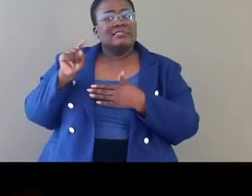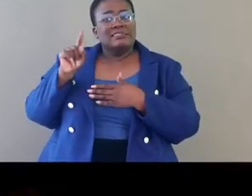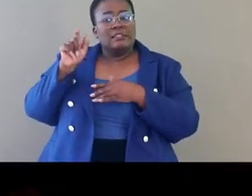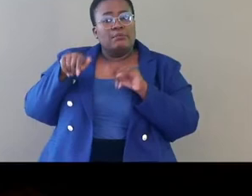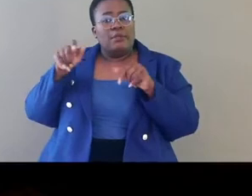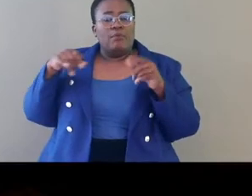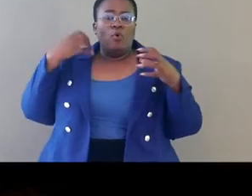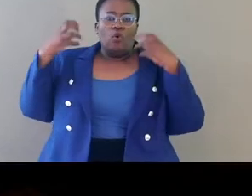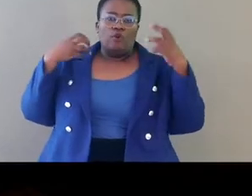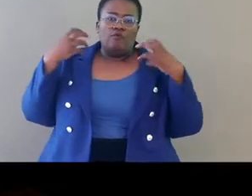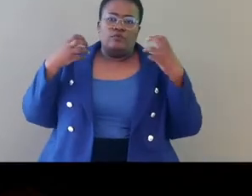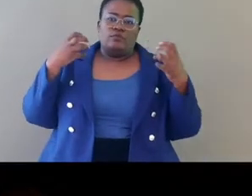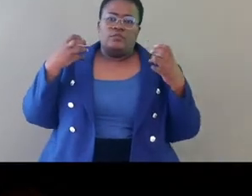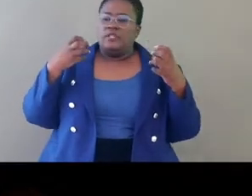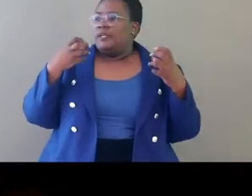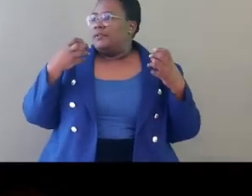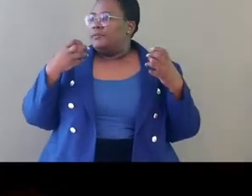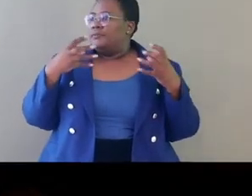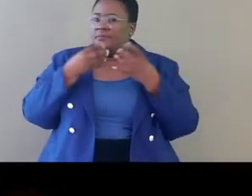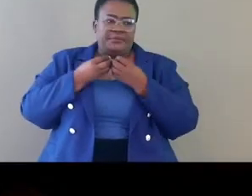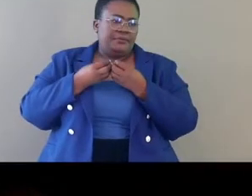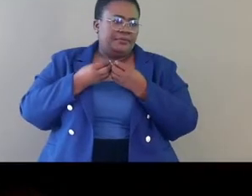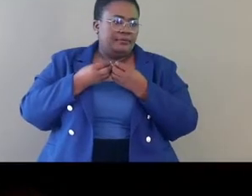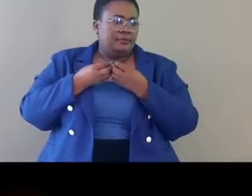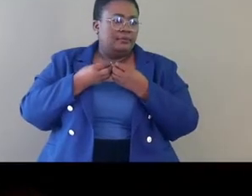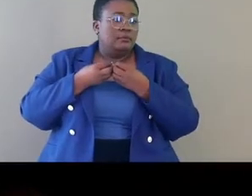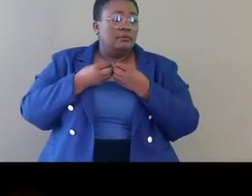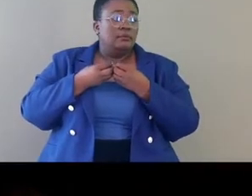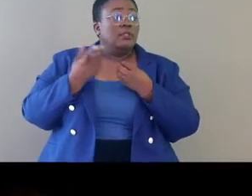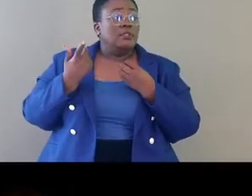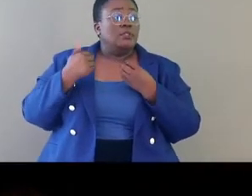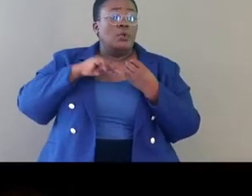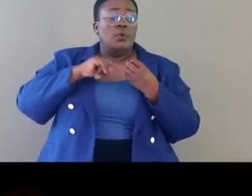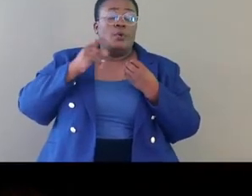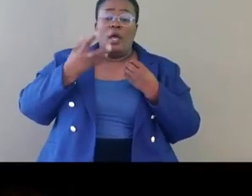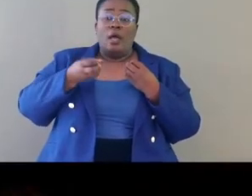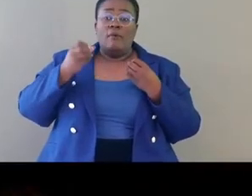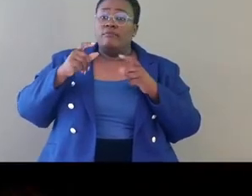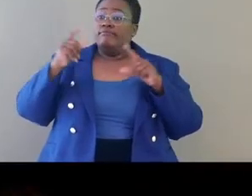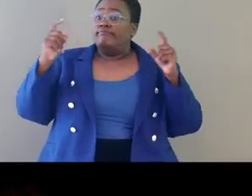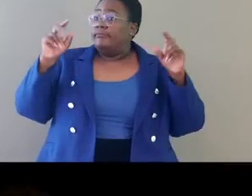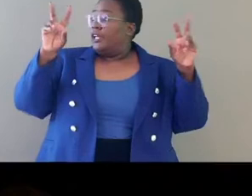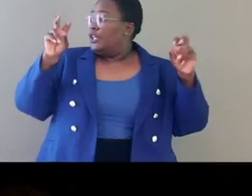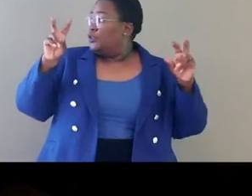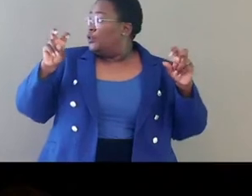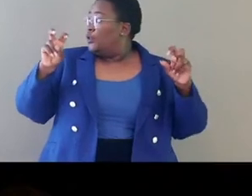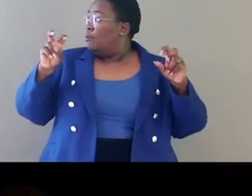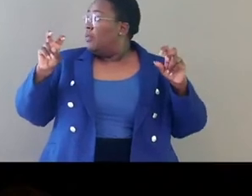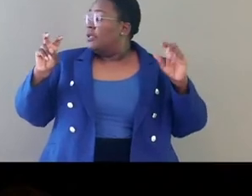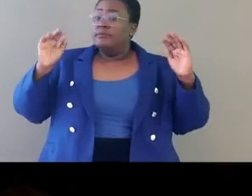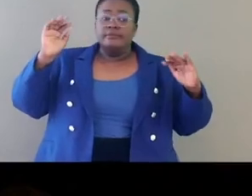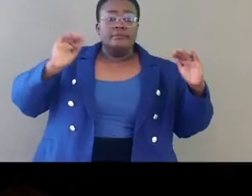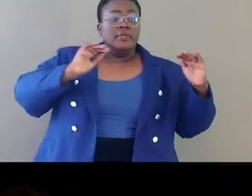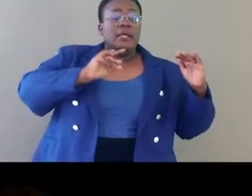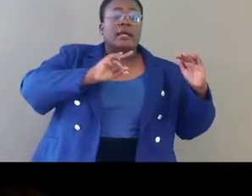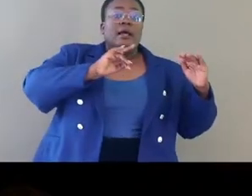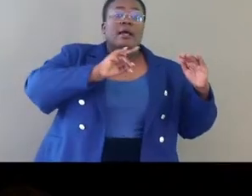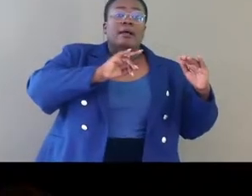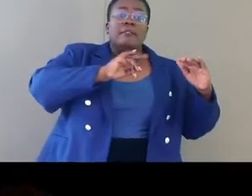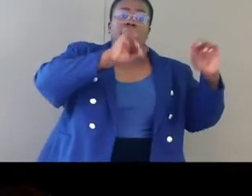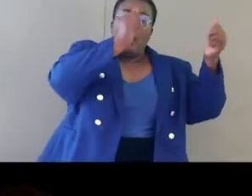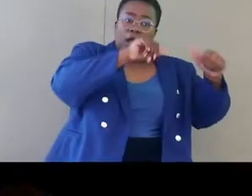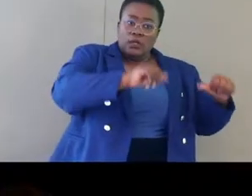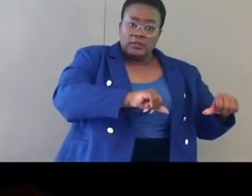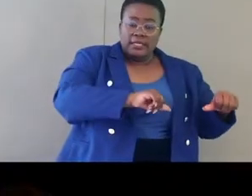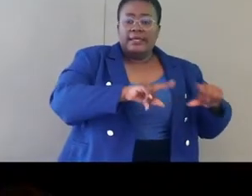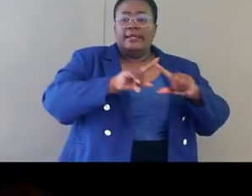confusing stocks and flows so I think we are having a significant issue here about this distinction between an accounting exercise and an